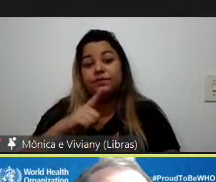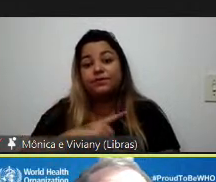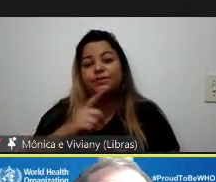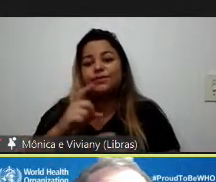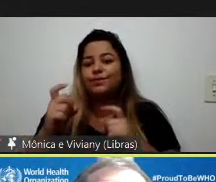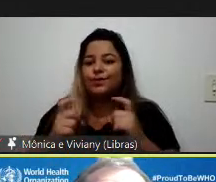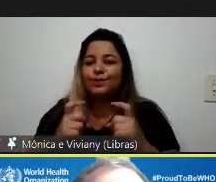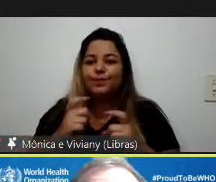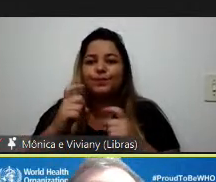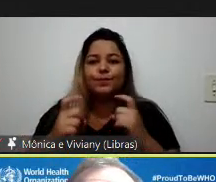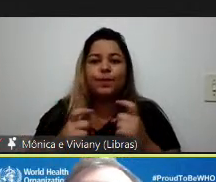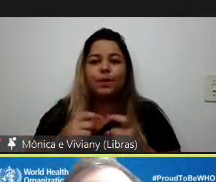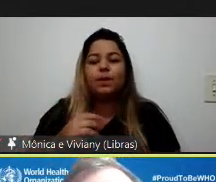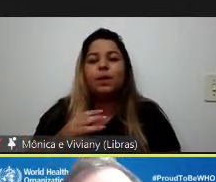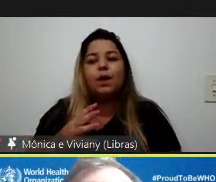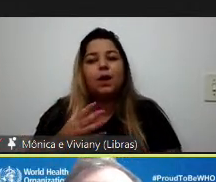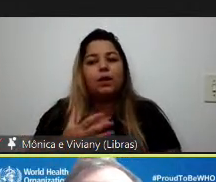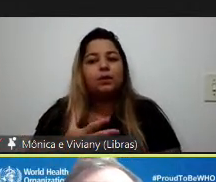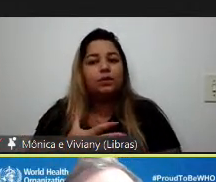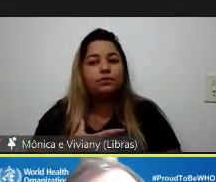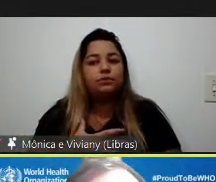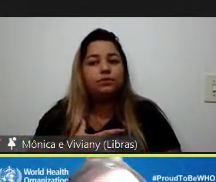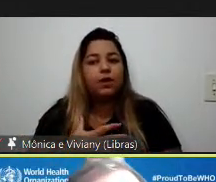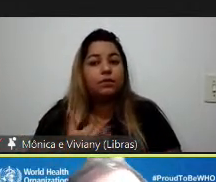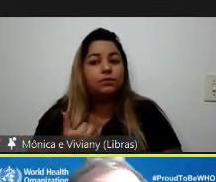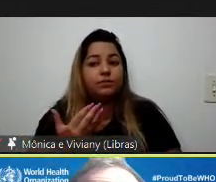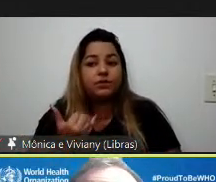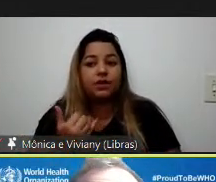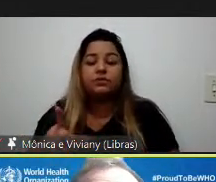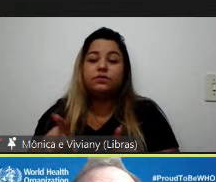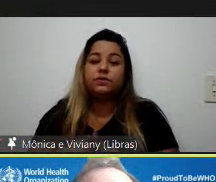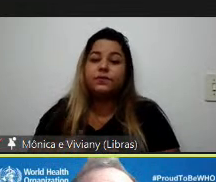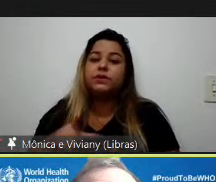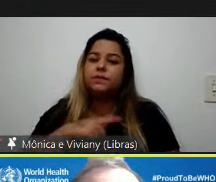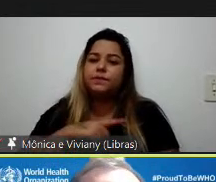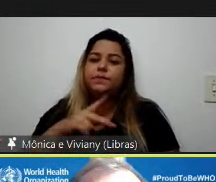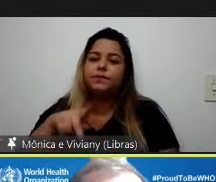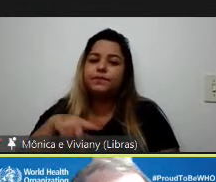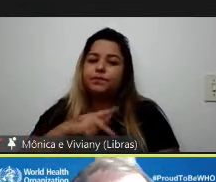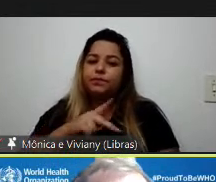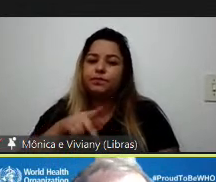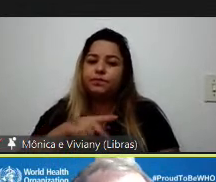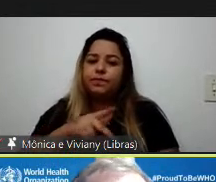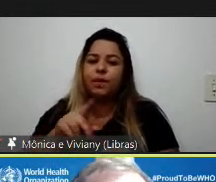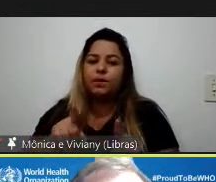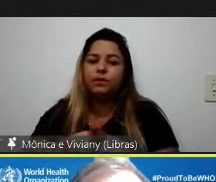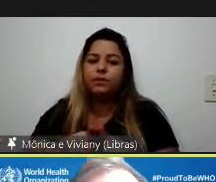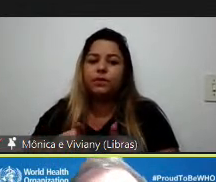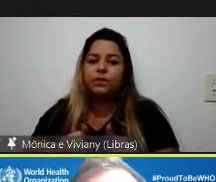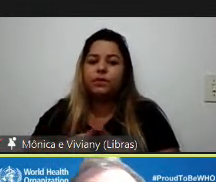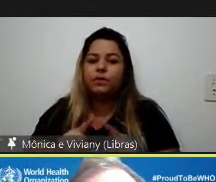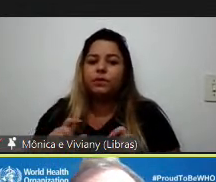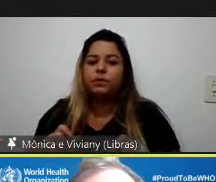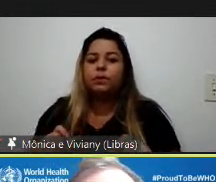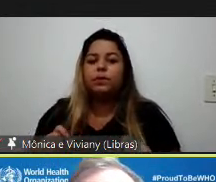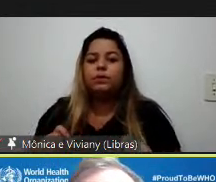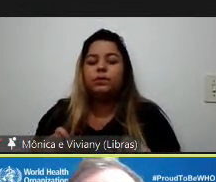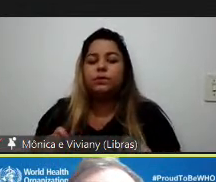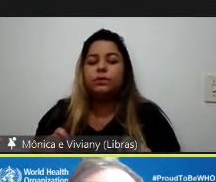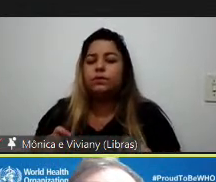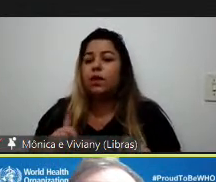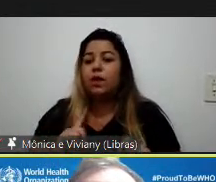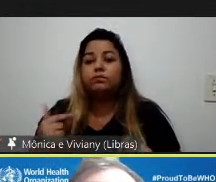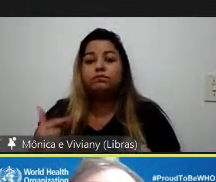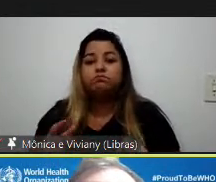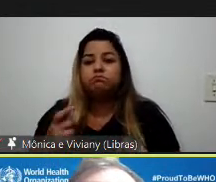income countries, there's not yet attention to the emergence of non-communicable diseases. So the